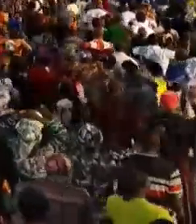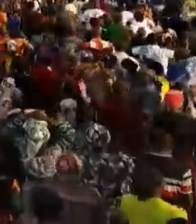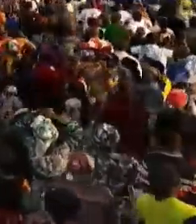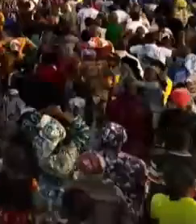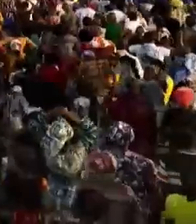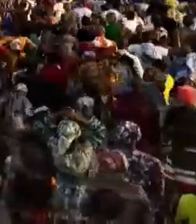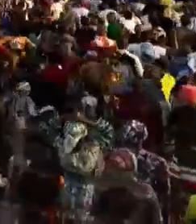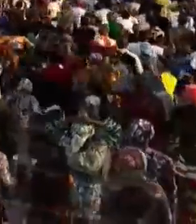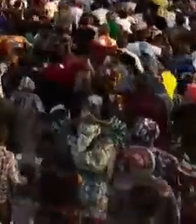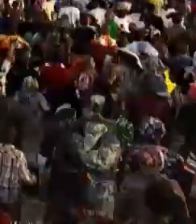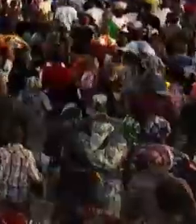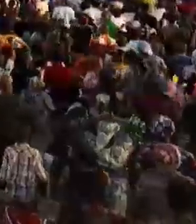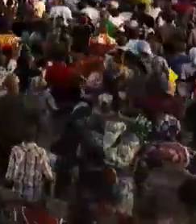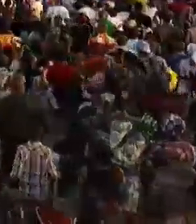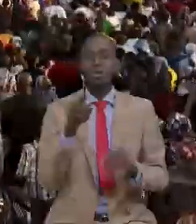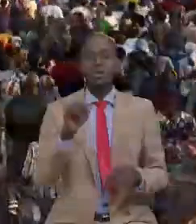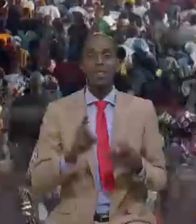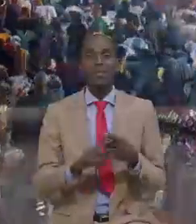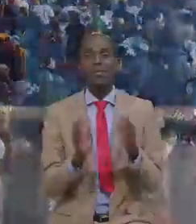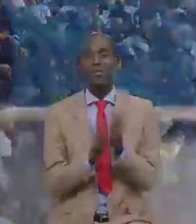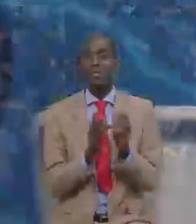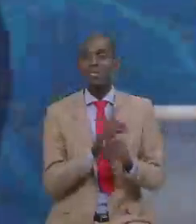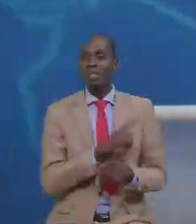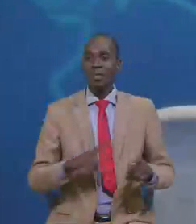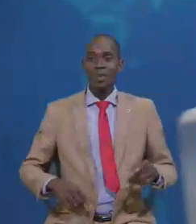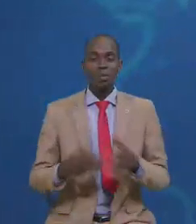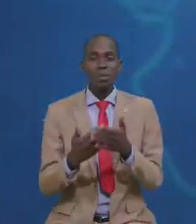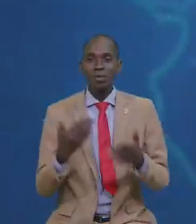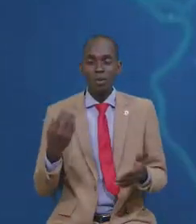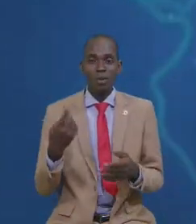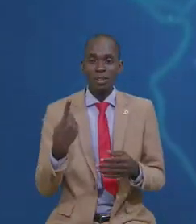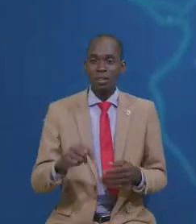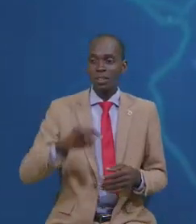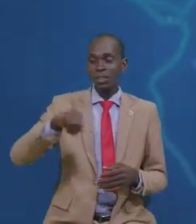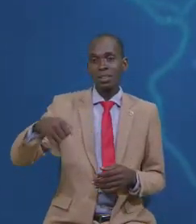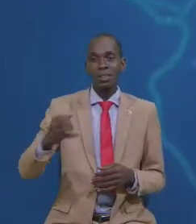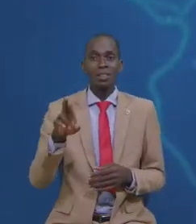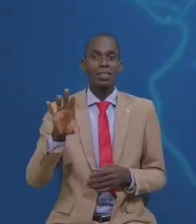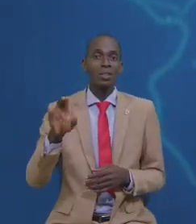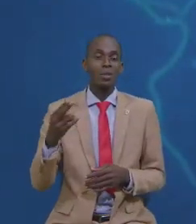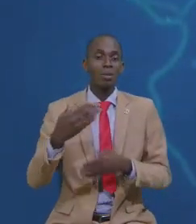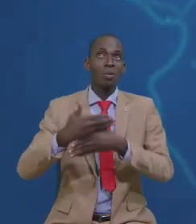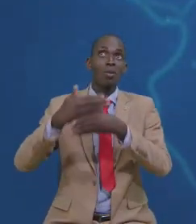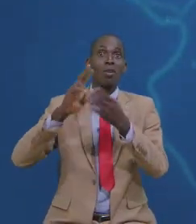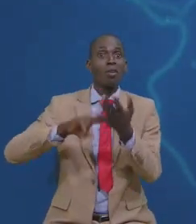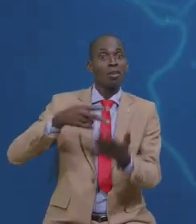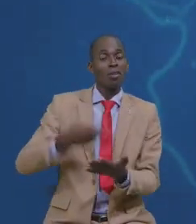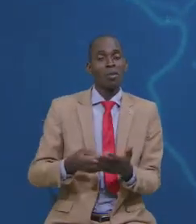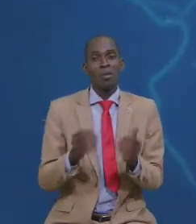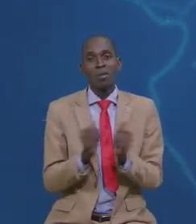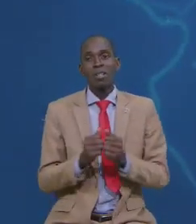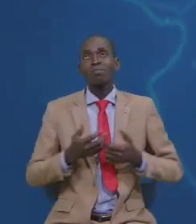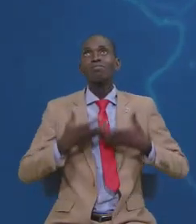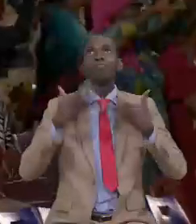You need to praise the Lord. Even before the Jericho walls fall, we're shouting, we're praising the